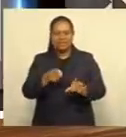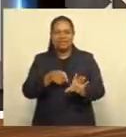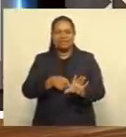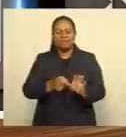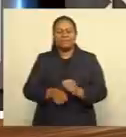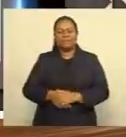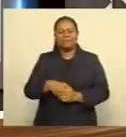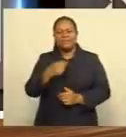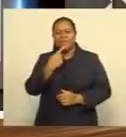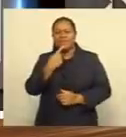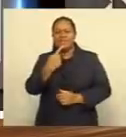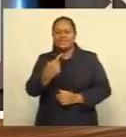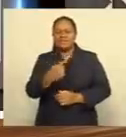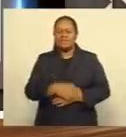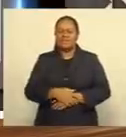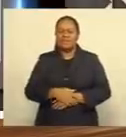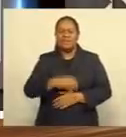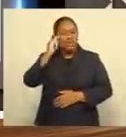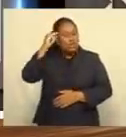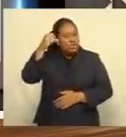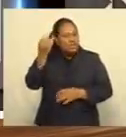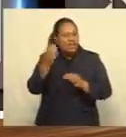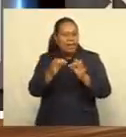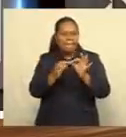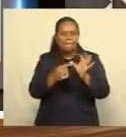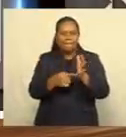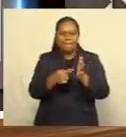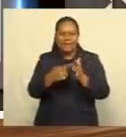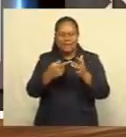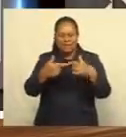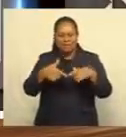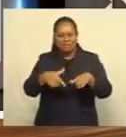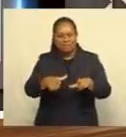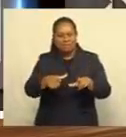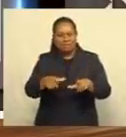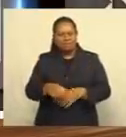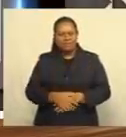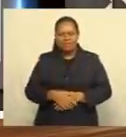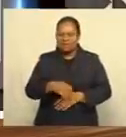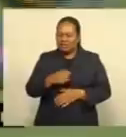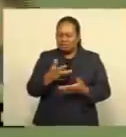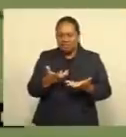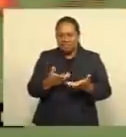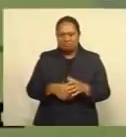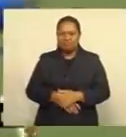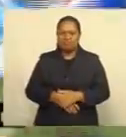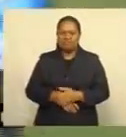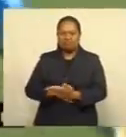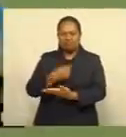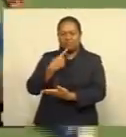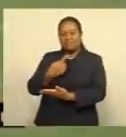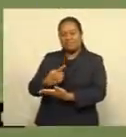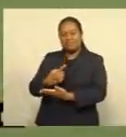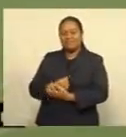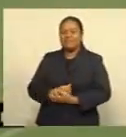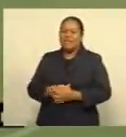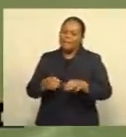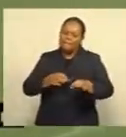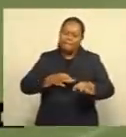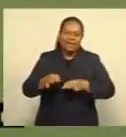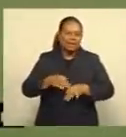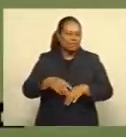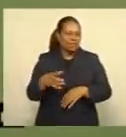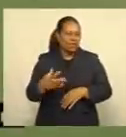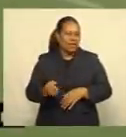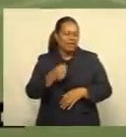Aquila Dharma reports, a junior Mbati tour this year looks highly unlikely. The FSSRL had plans to have a